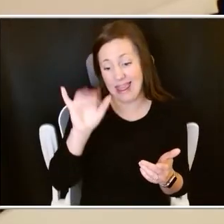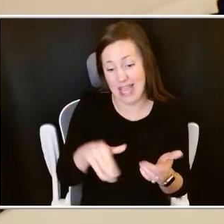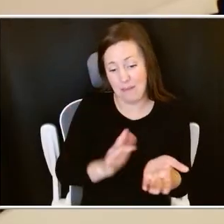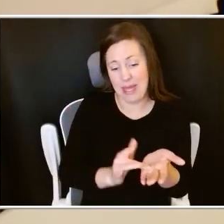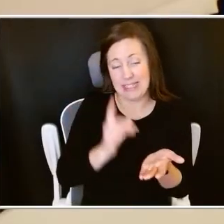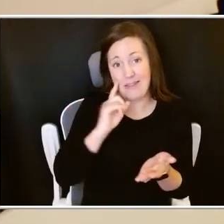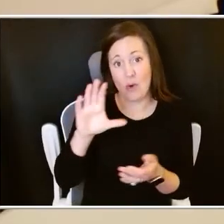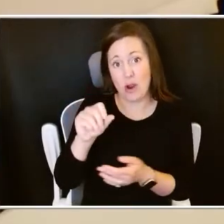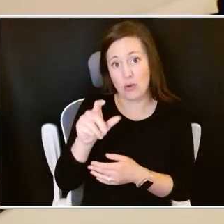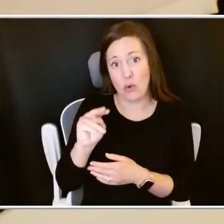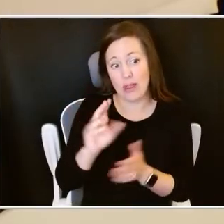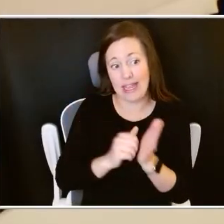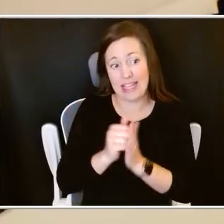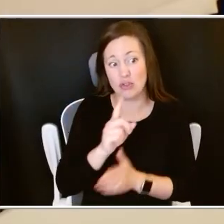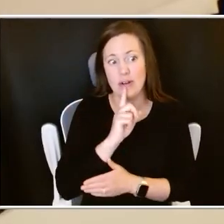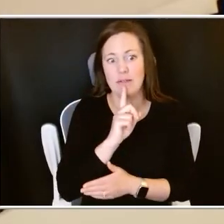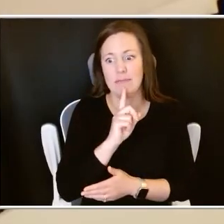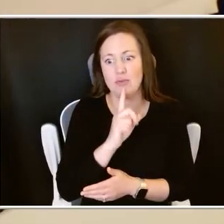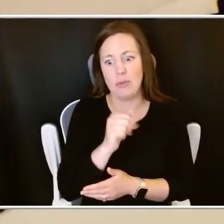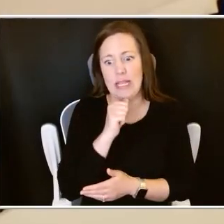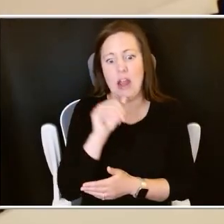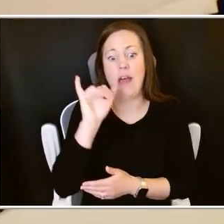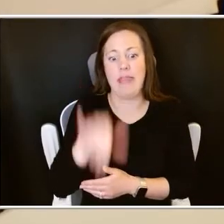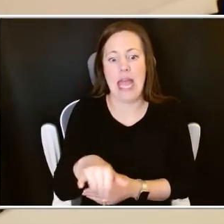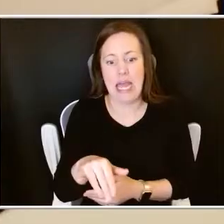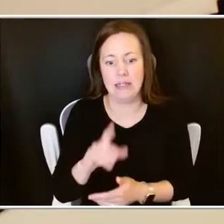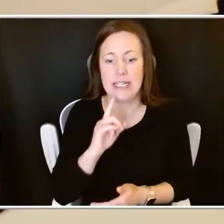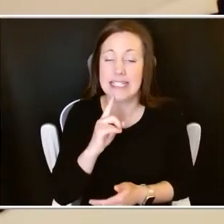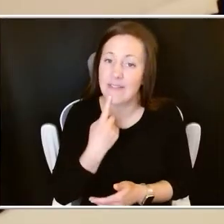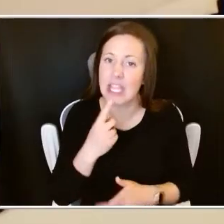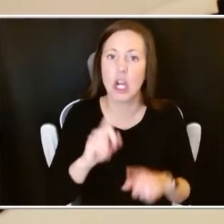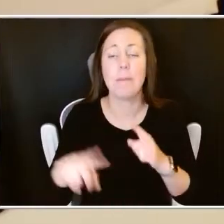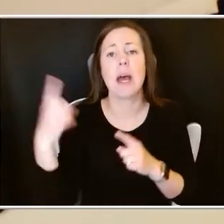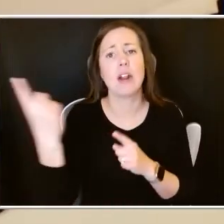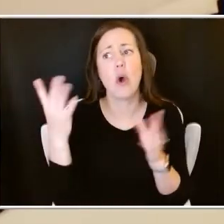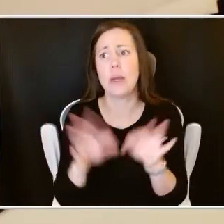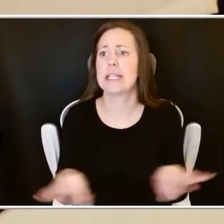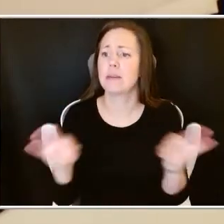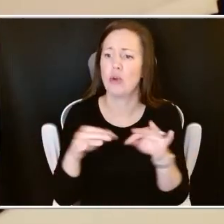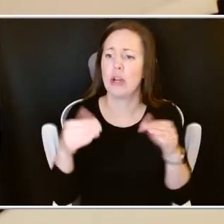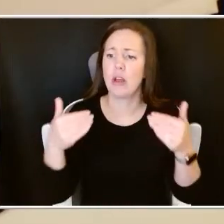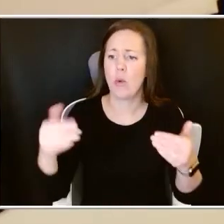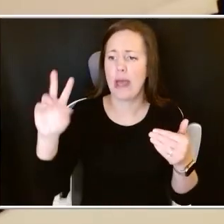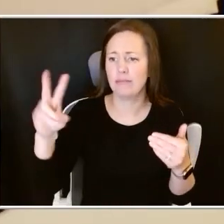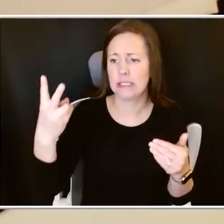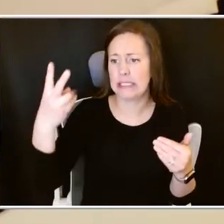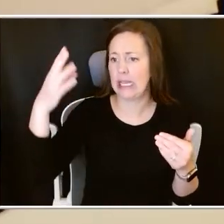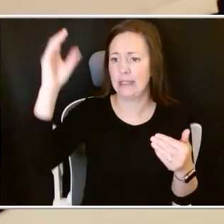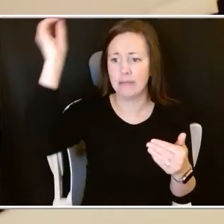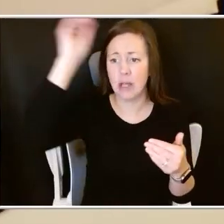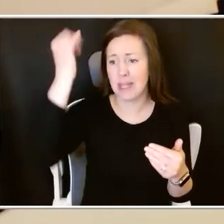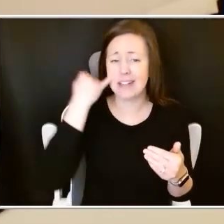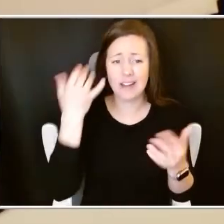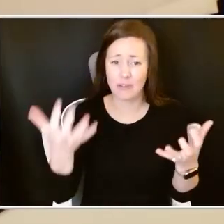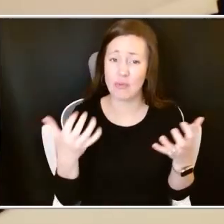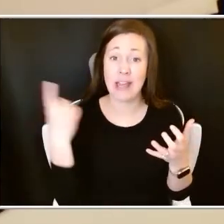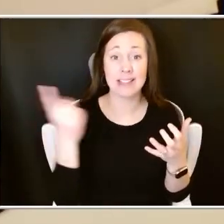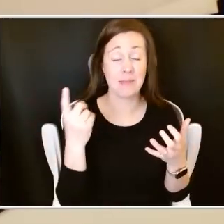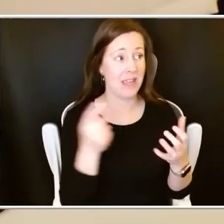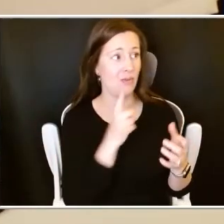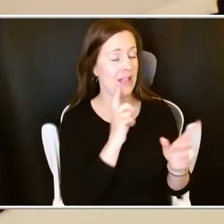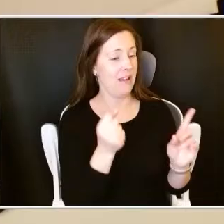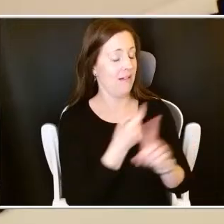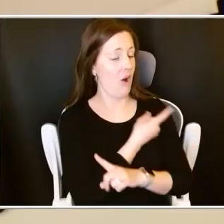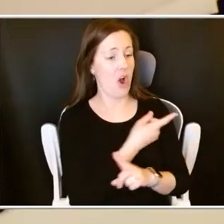And it's always a good time to seek a second opinion. You know, if there's something odd, like Kathy's case,